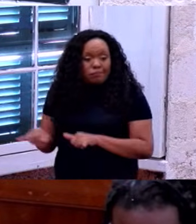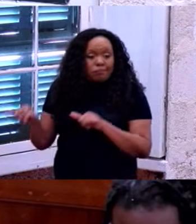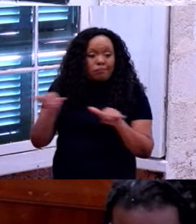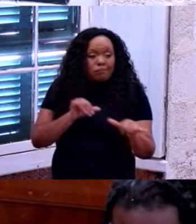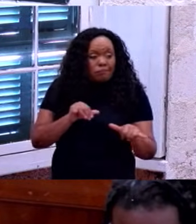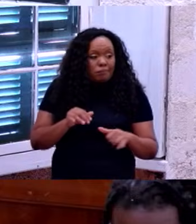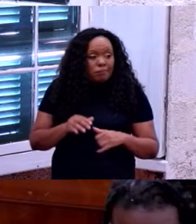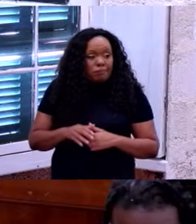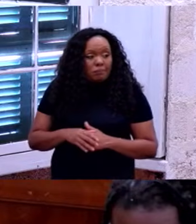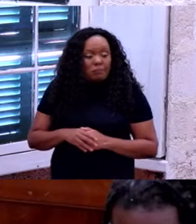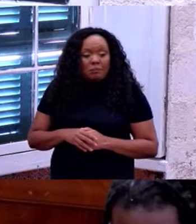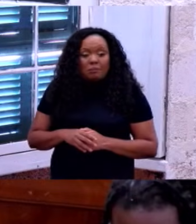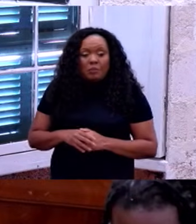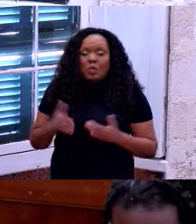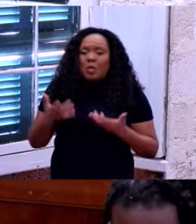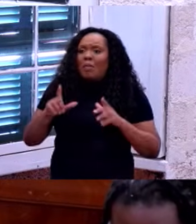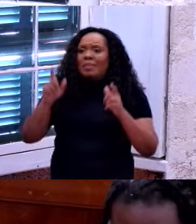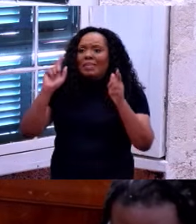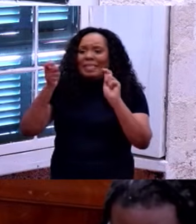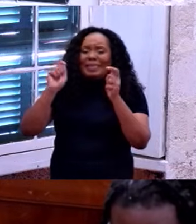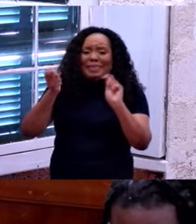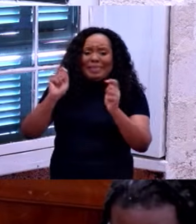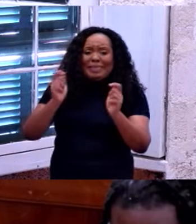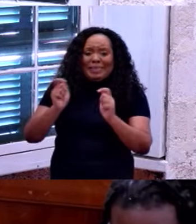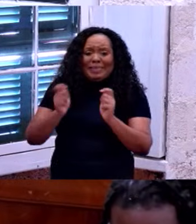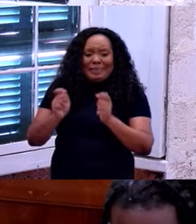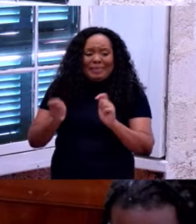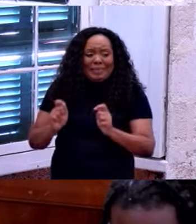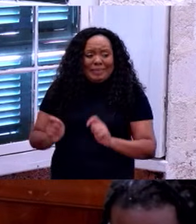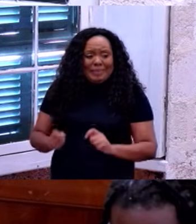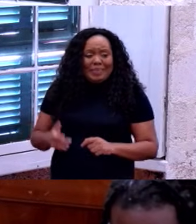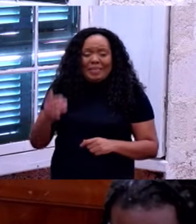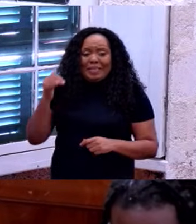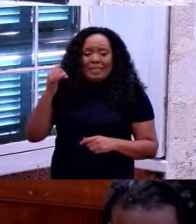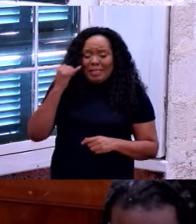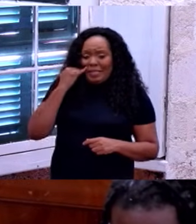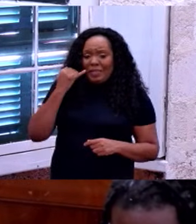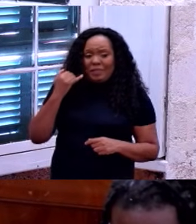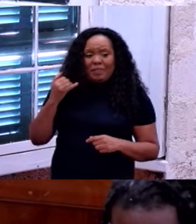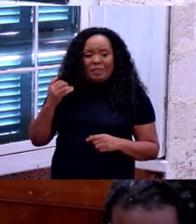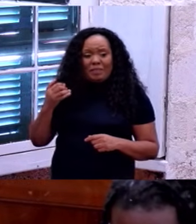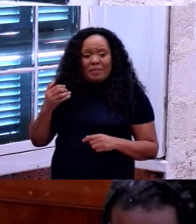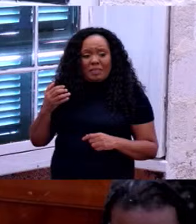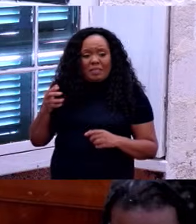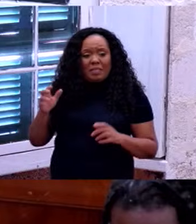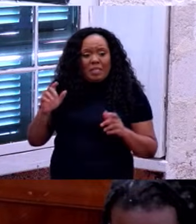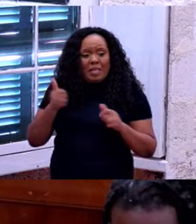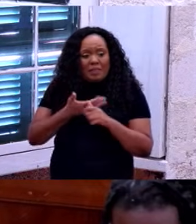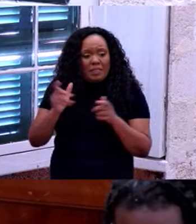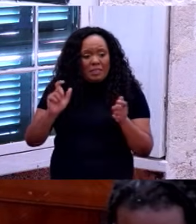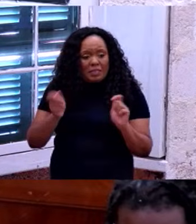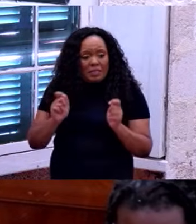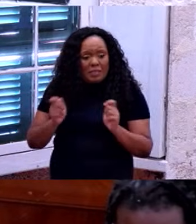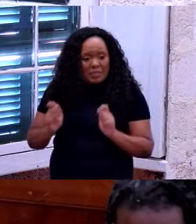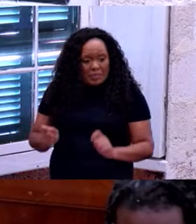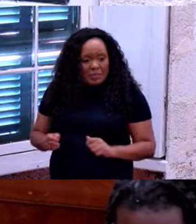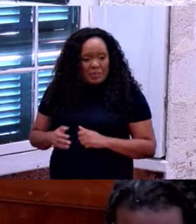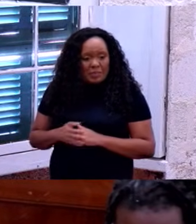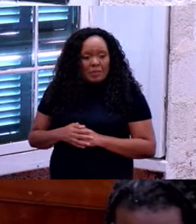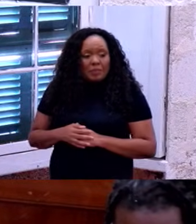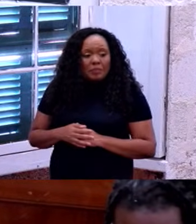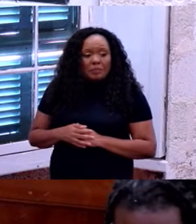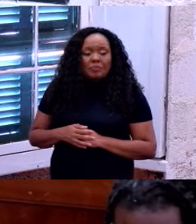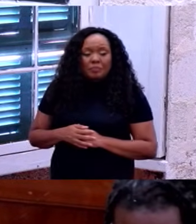boundary changes each and every time there is a population shift, causing what I would call a really